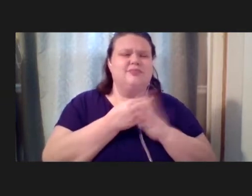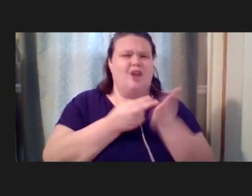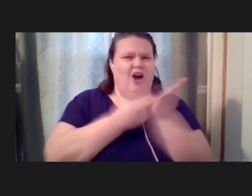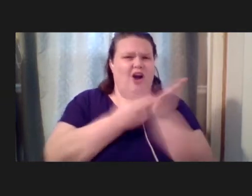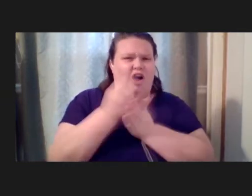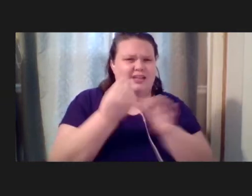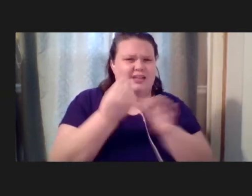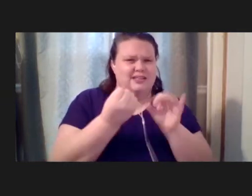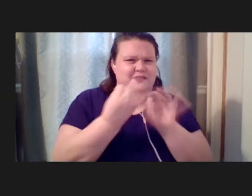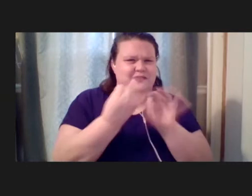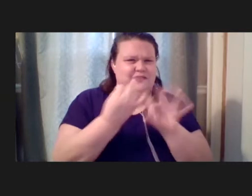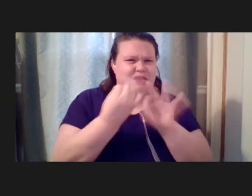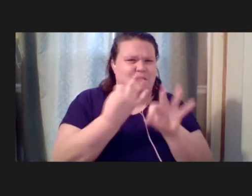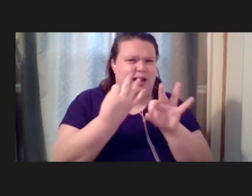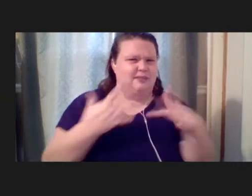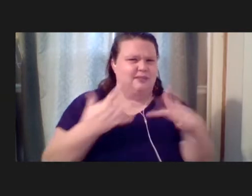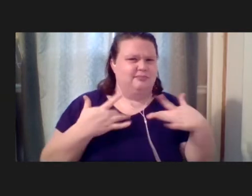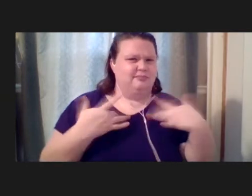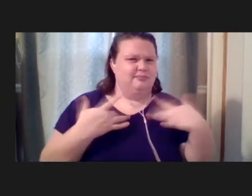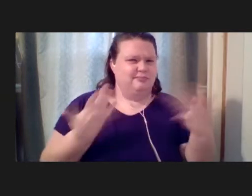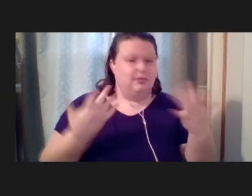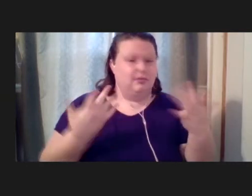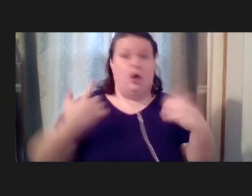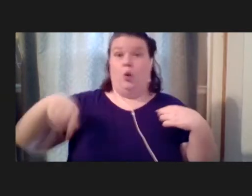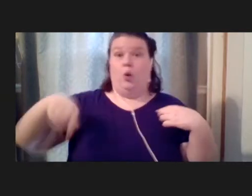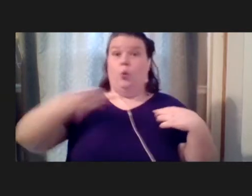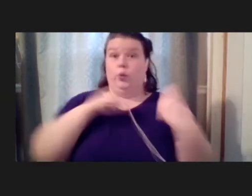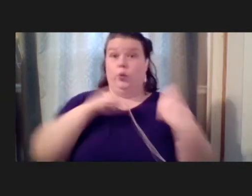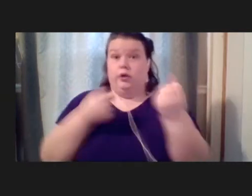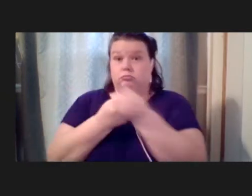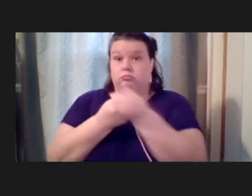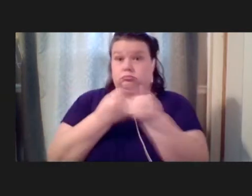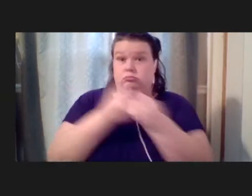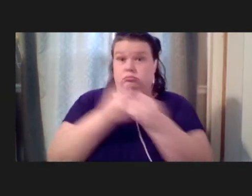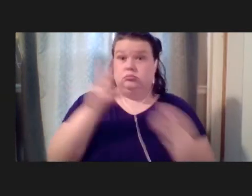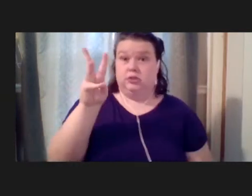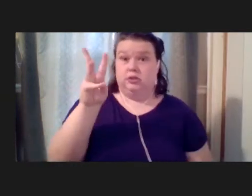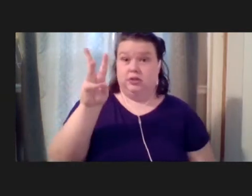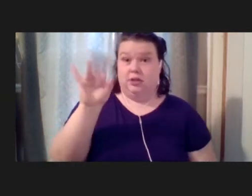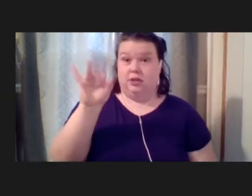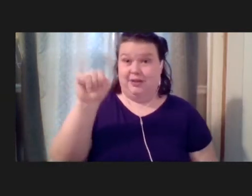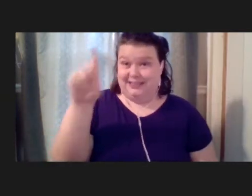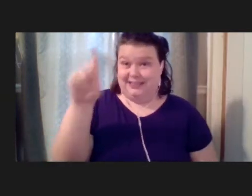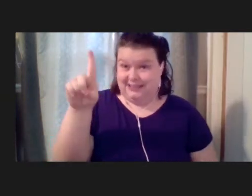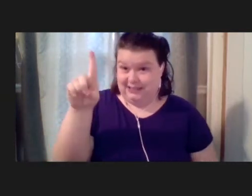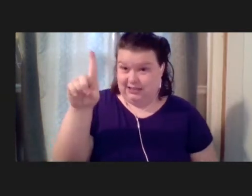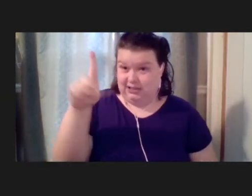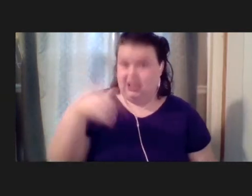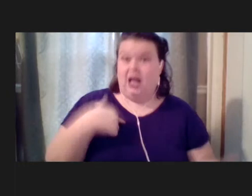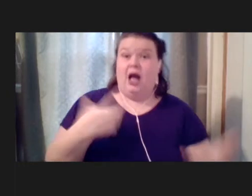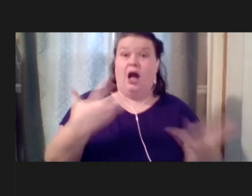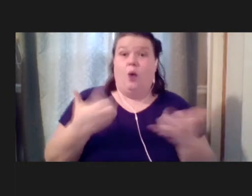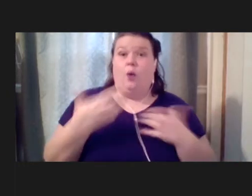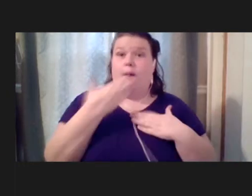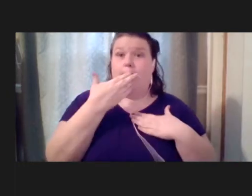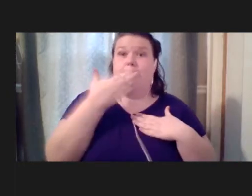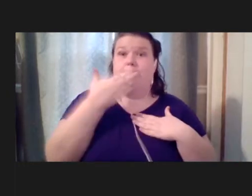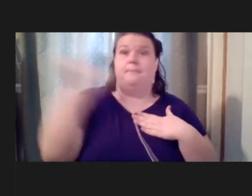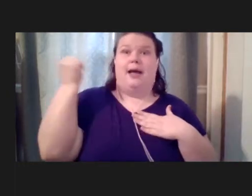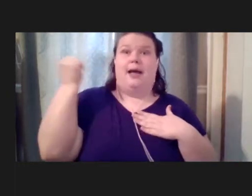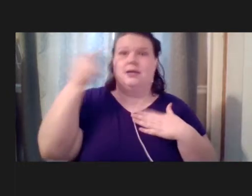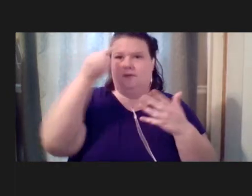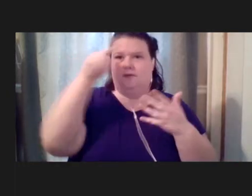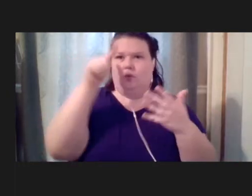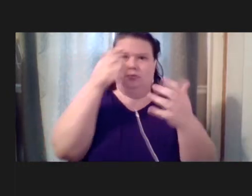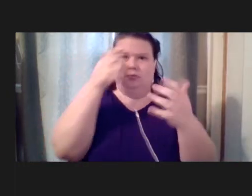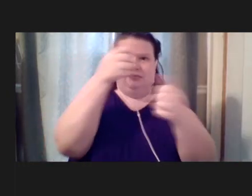WISD Waco people. So we want the best, I want the best option for every school. And if you start looking at